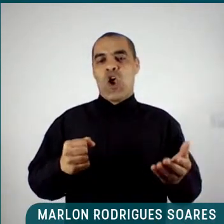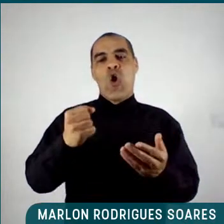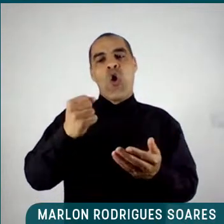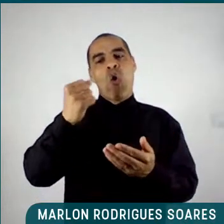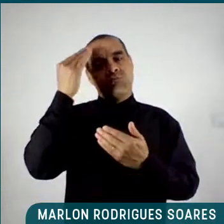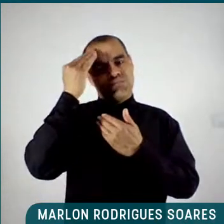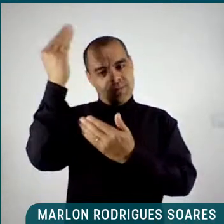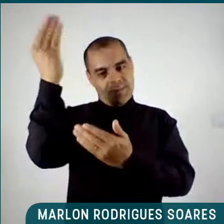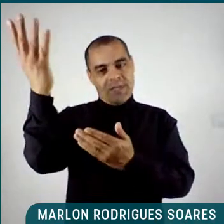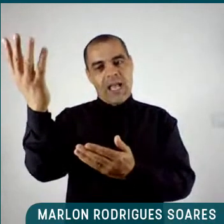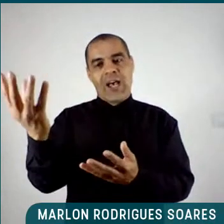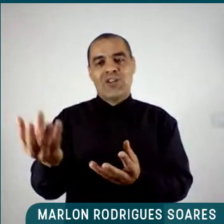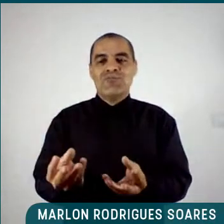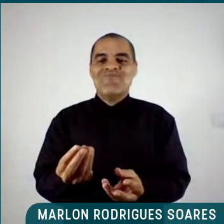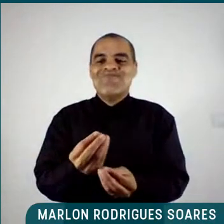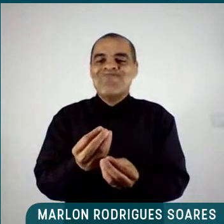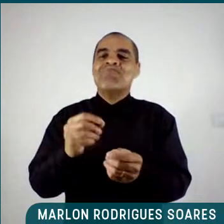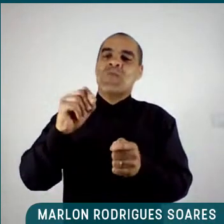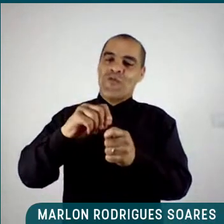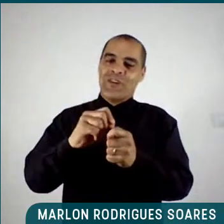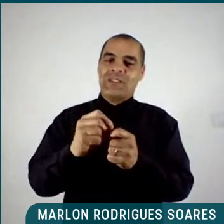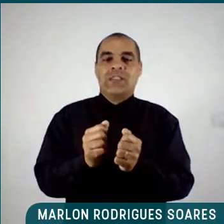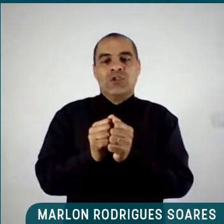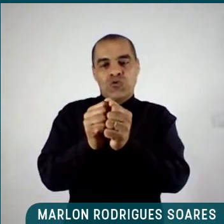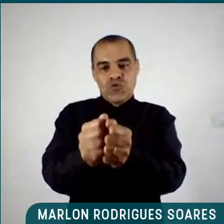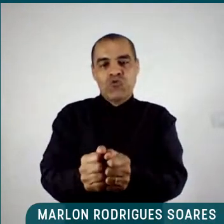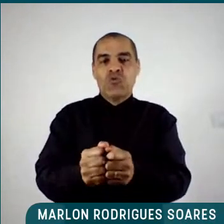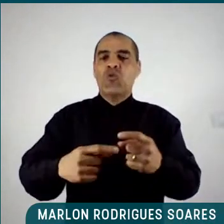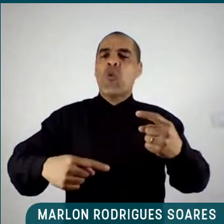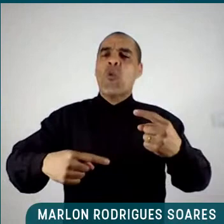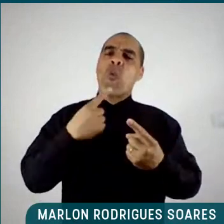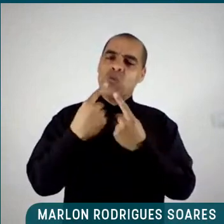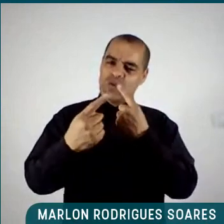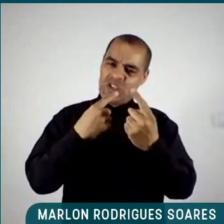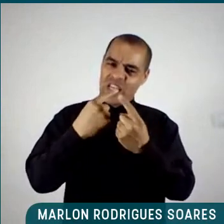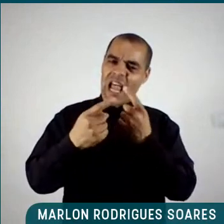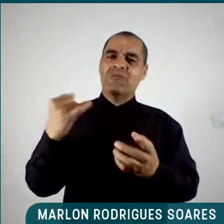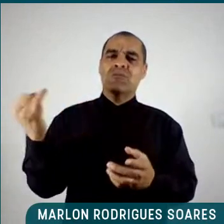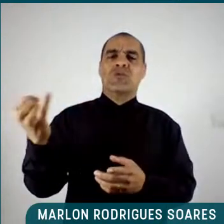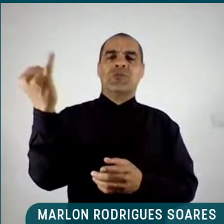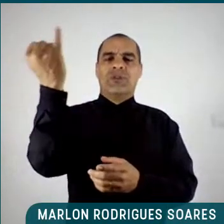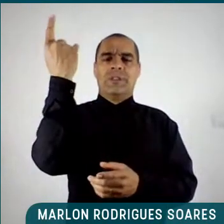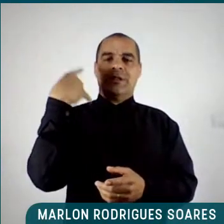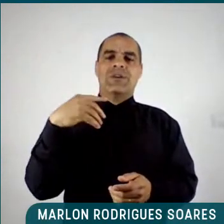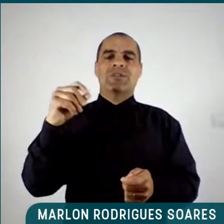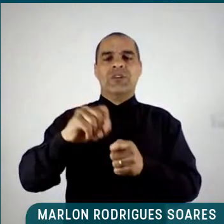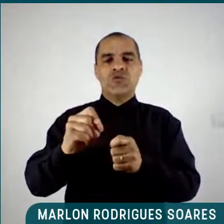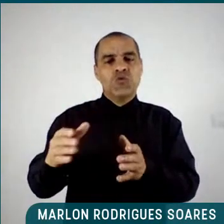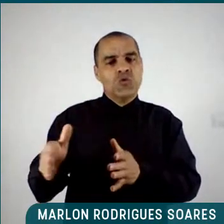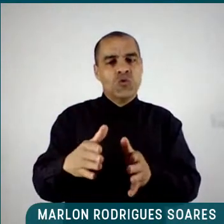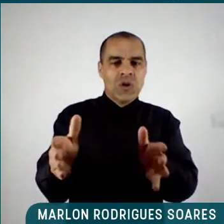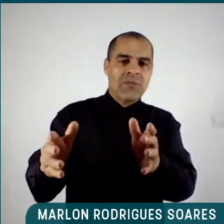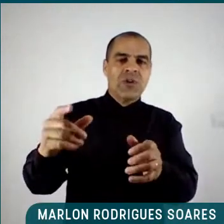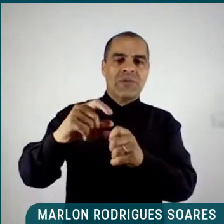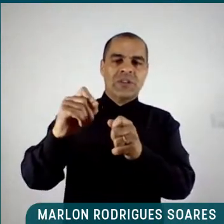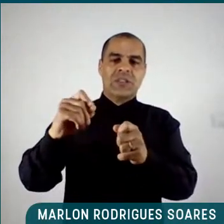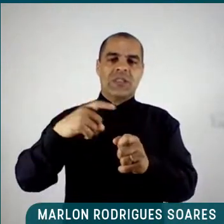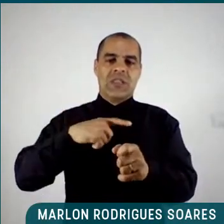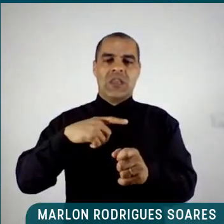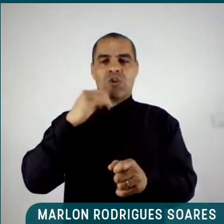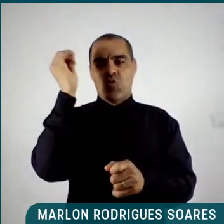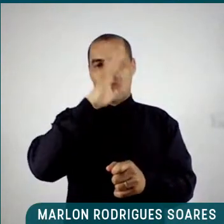Thank you to construct with us a dialogue so important and necessary to reflect the paths for us to